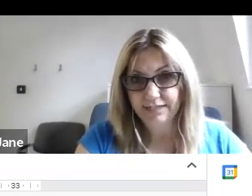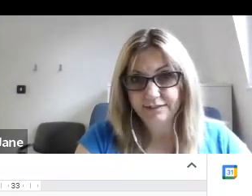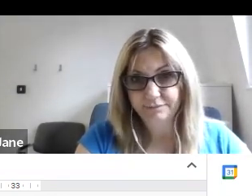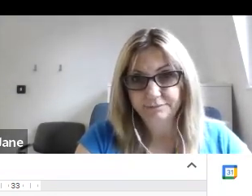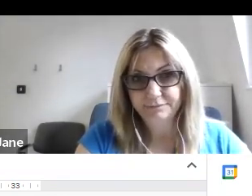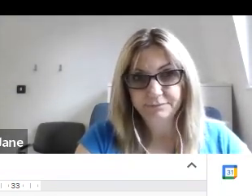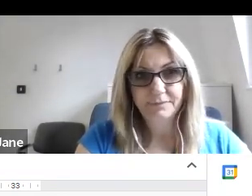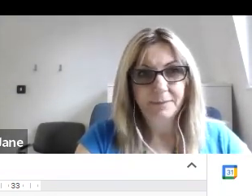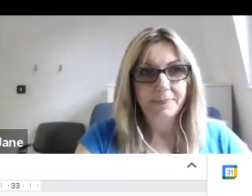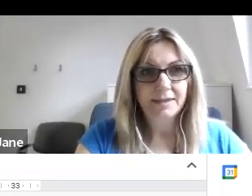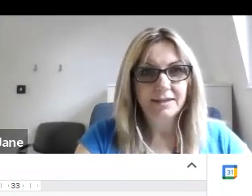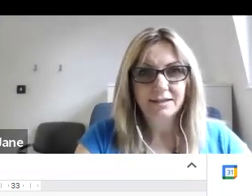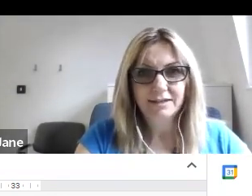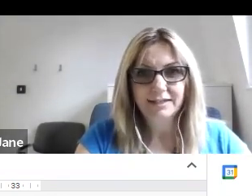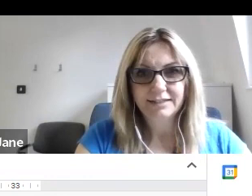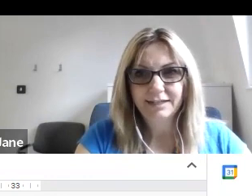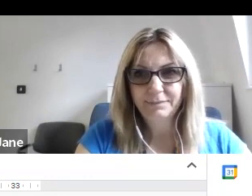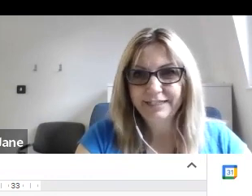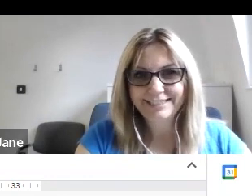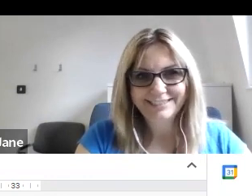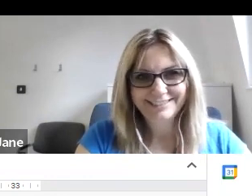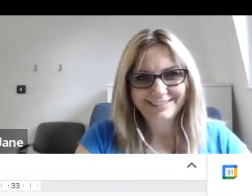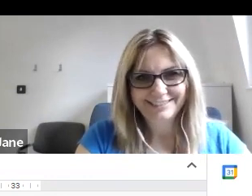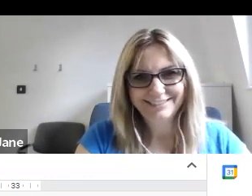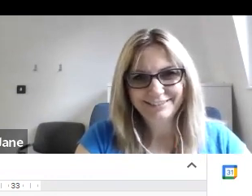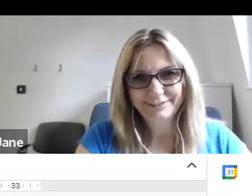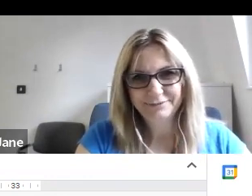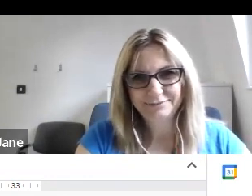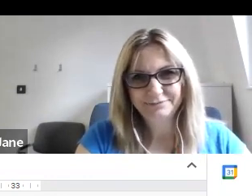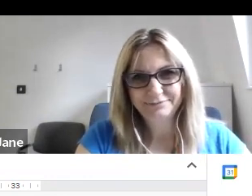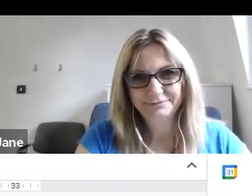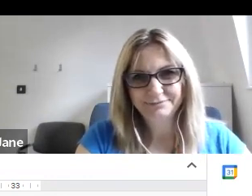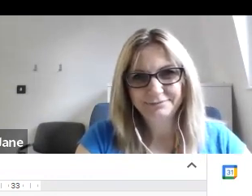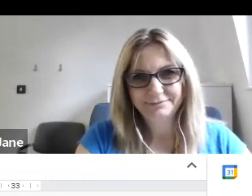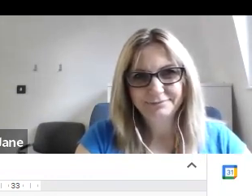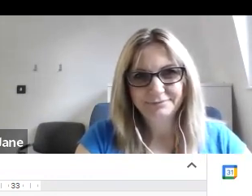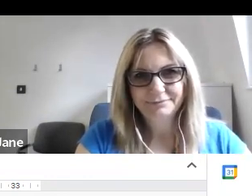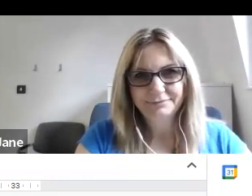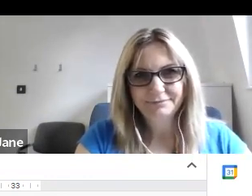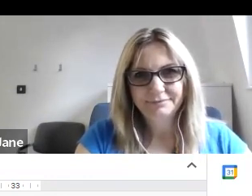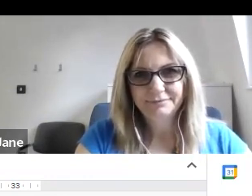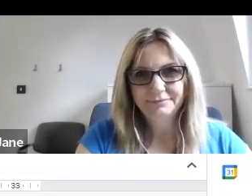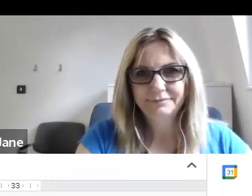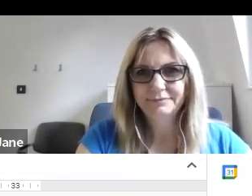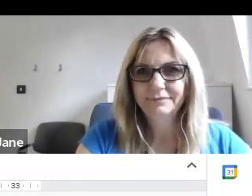needs-led rather than service-led. Next slide, please.